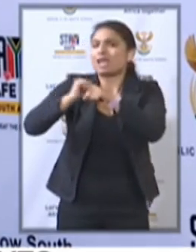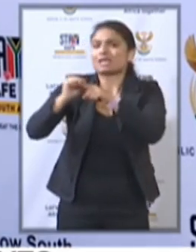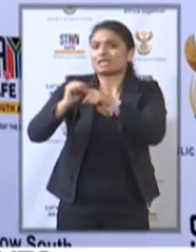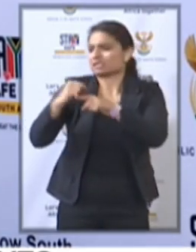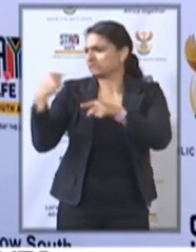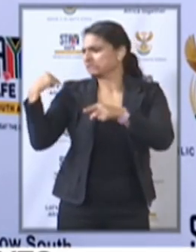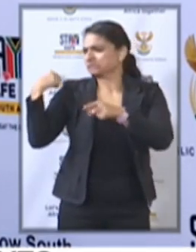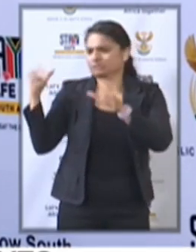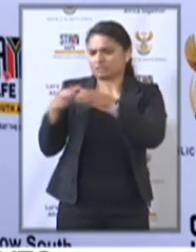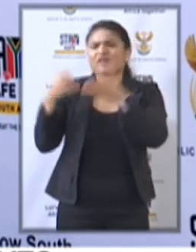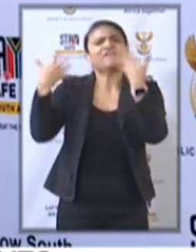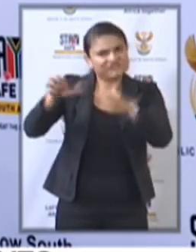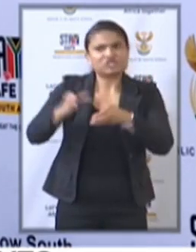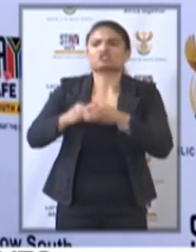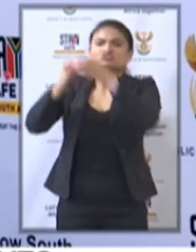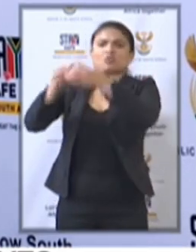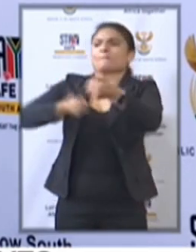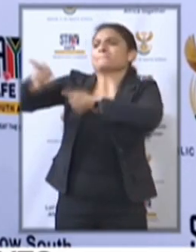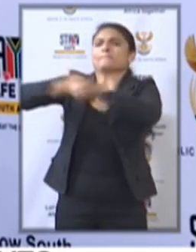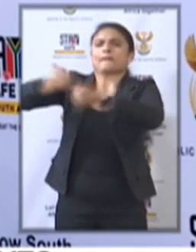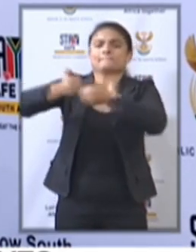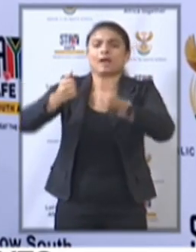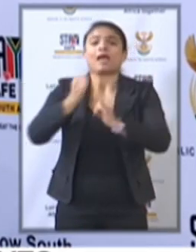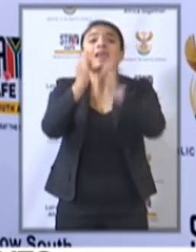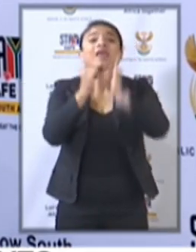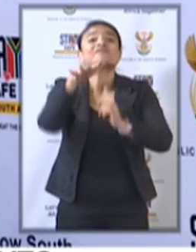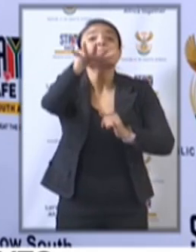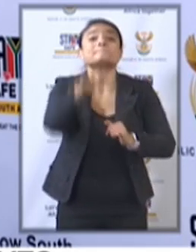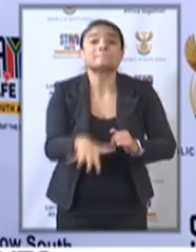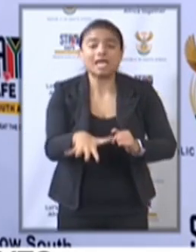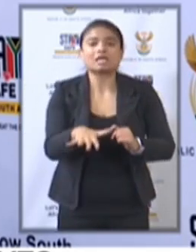period between 11th of May to 20th of June.